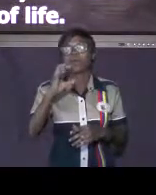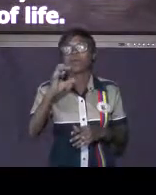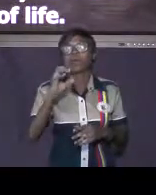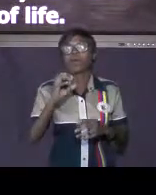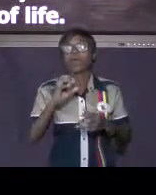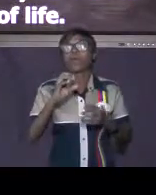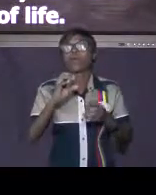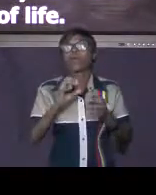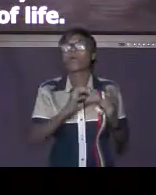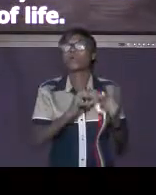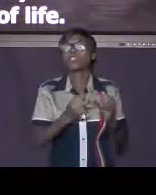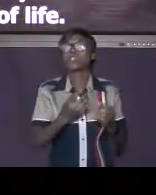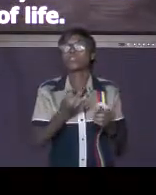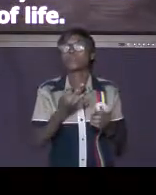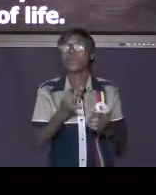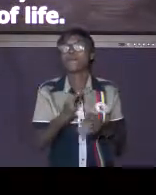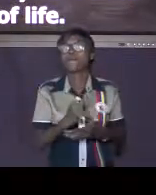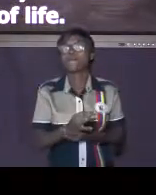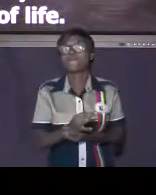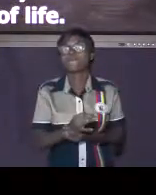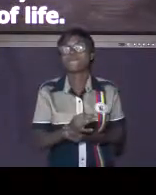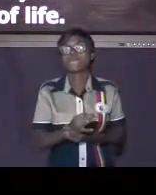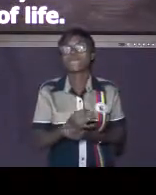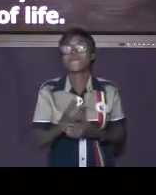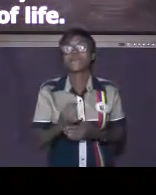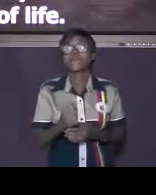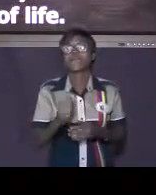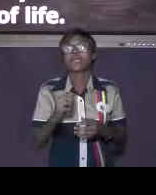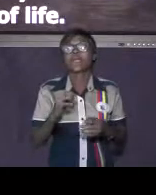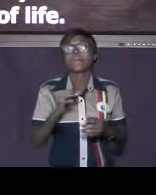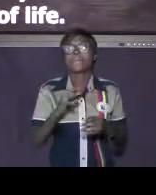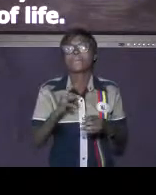shaping vegetation and soil, and it